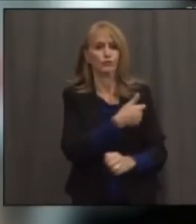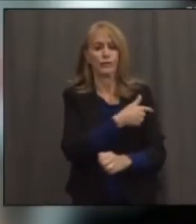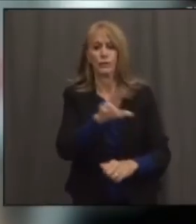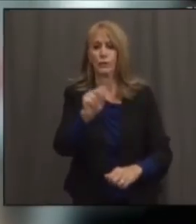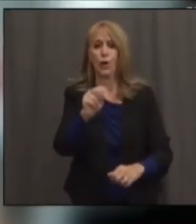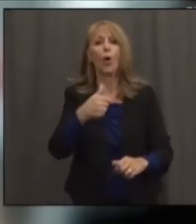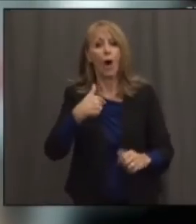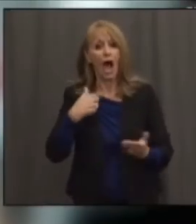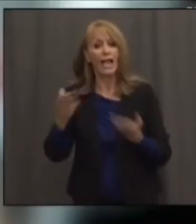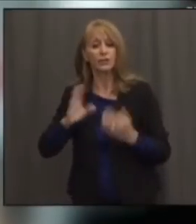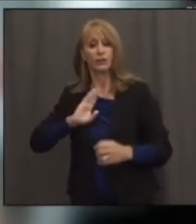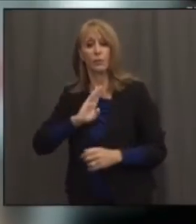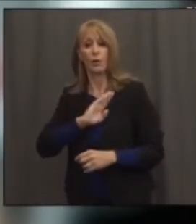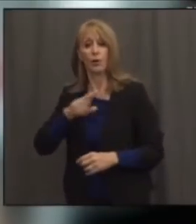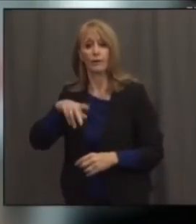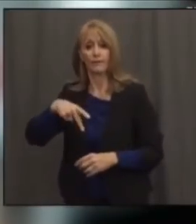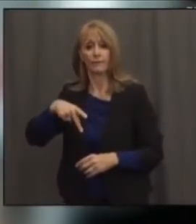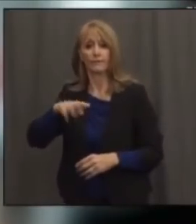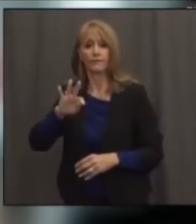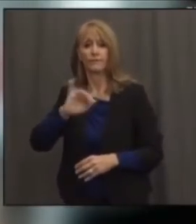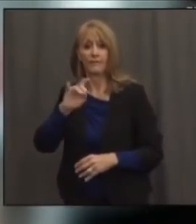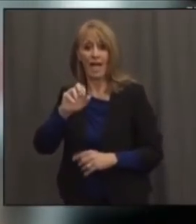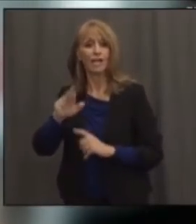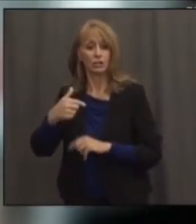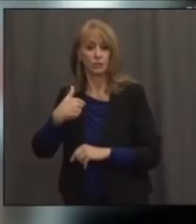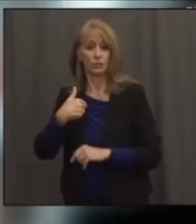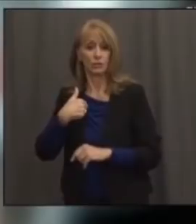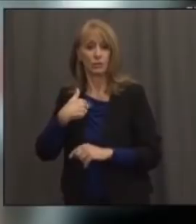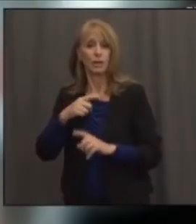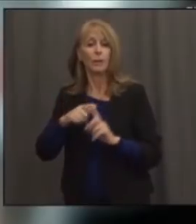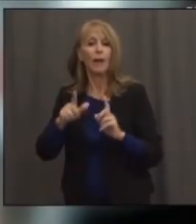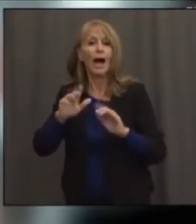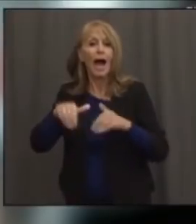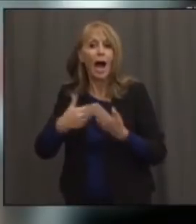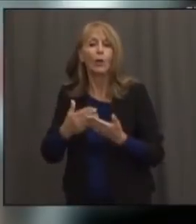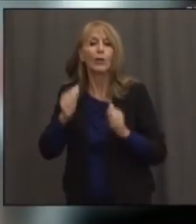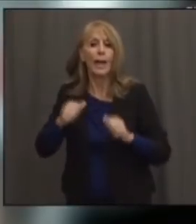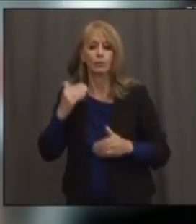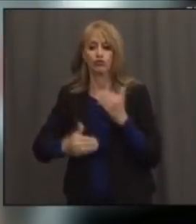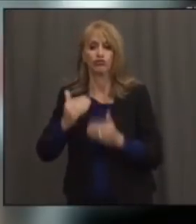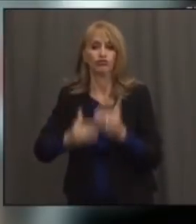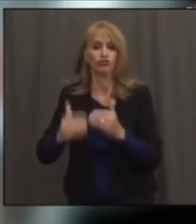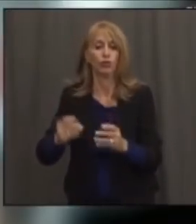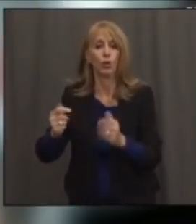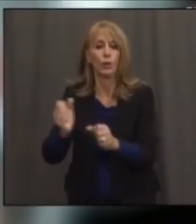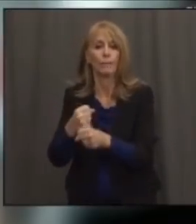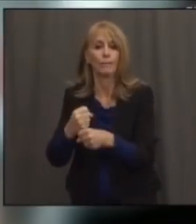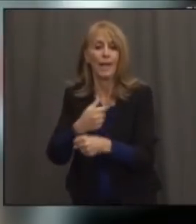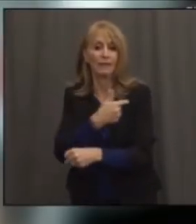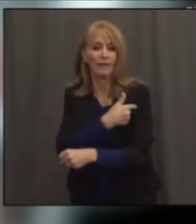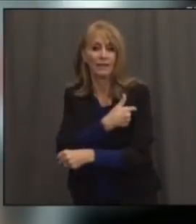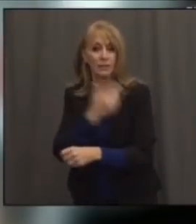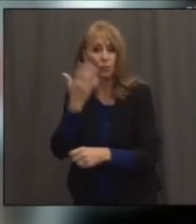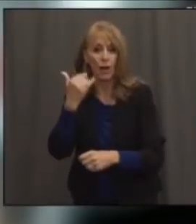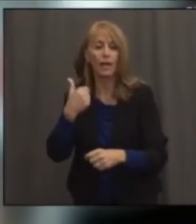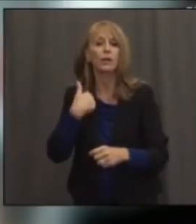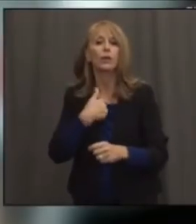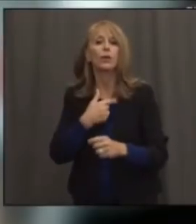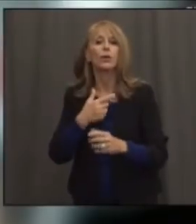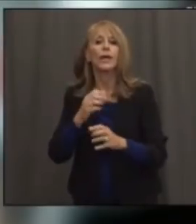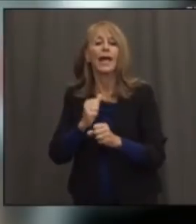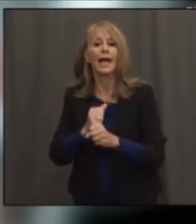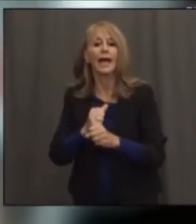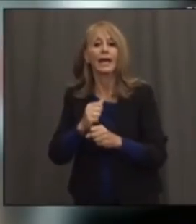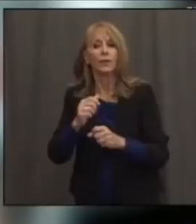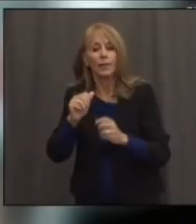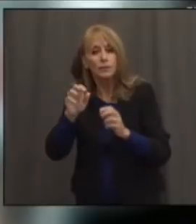Pfizer. There were two places where we made up time with respect to the development of this vaccine. One was that we came up with the vaccine construct